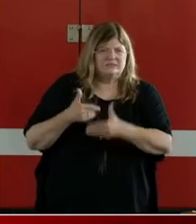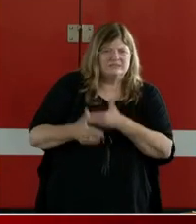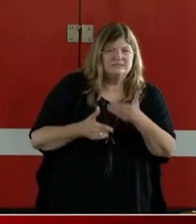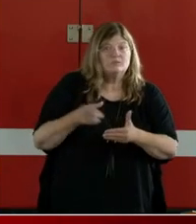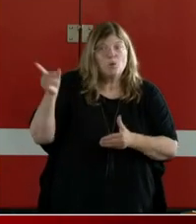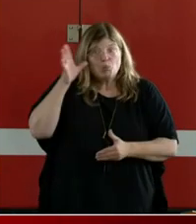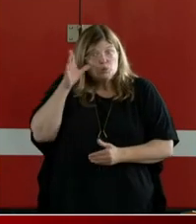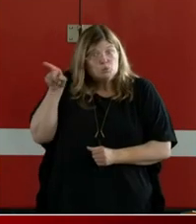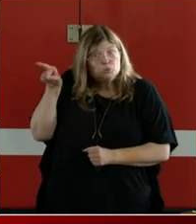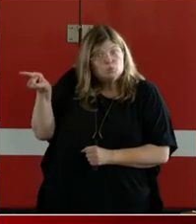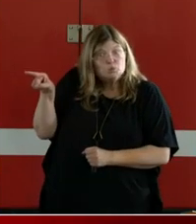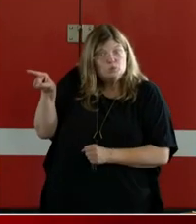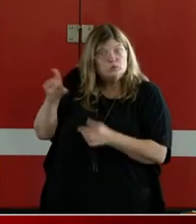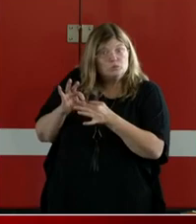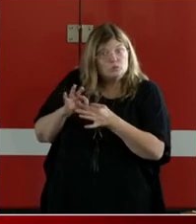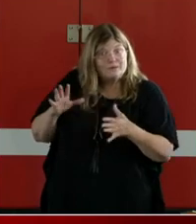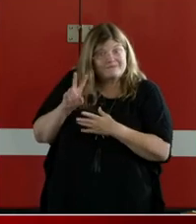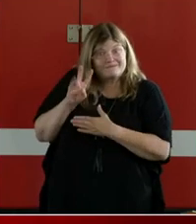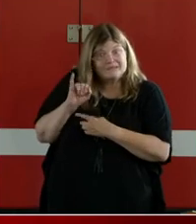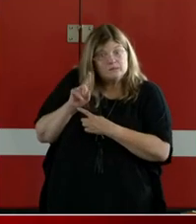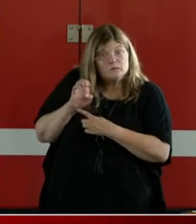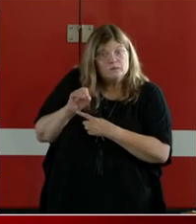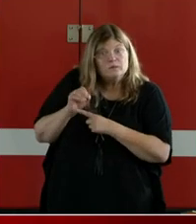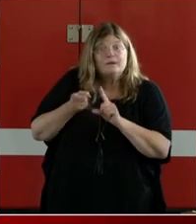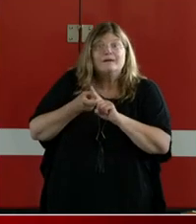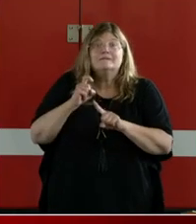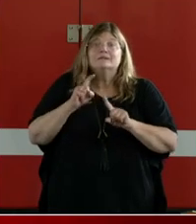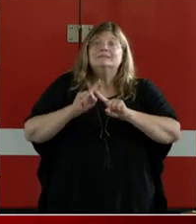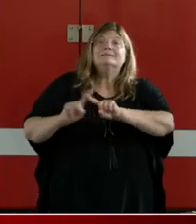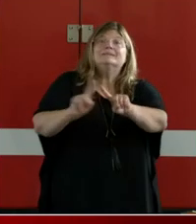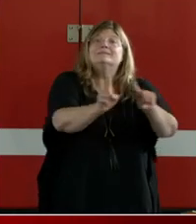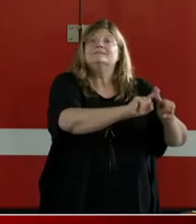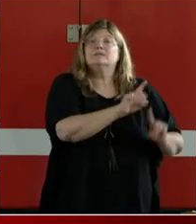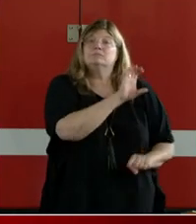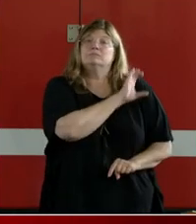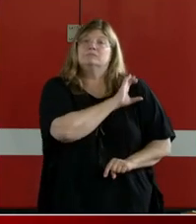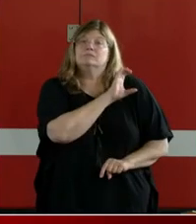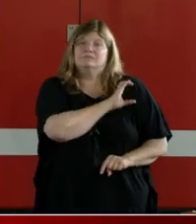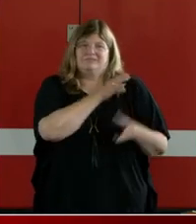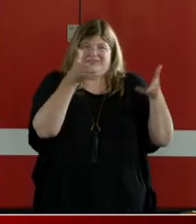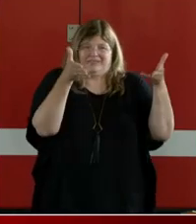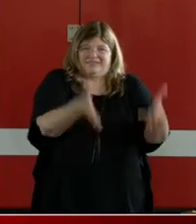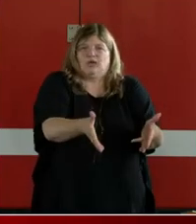camera from other officers on the scene? If